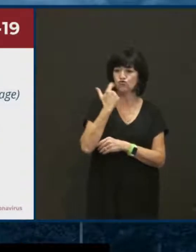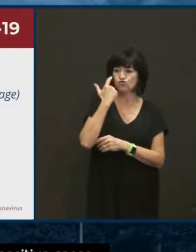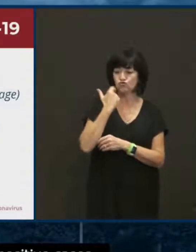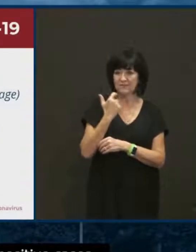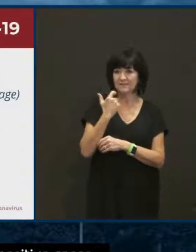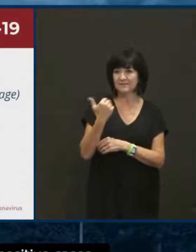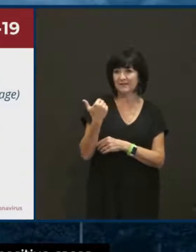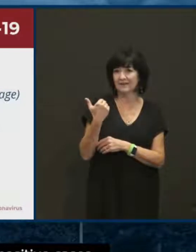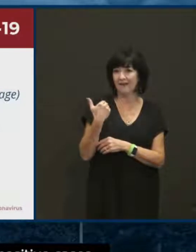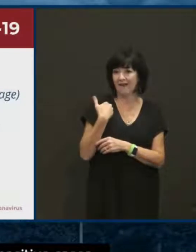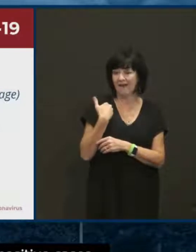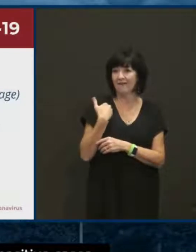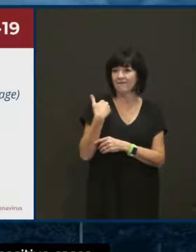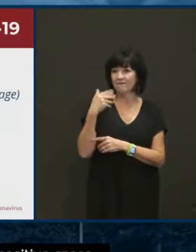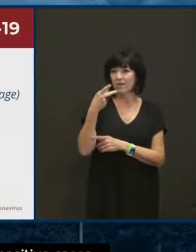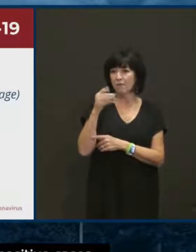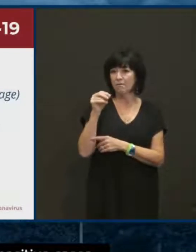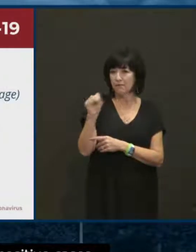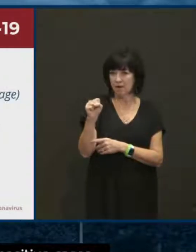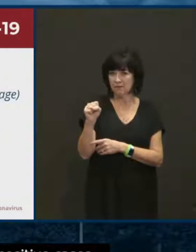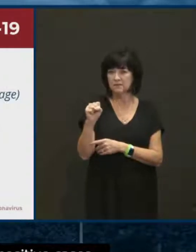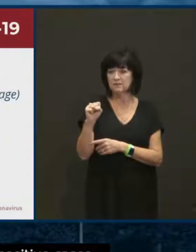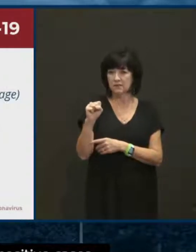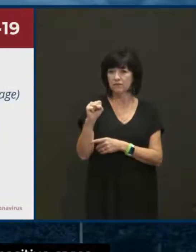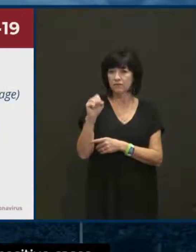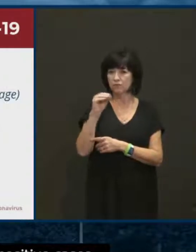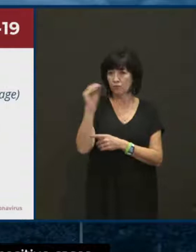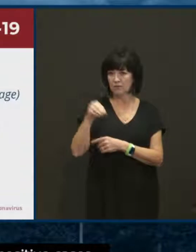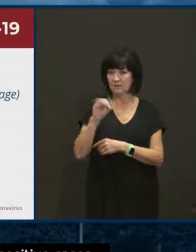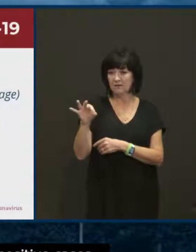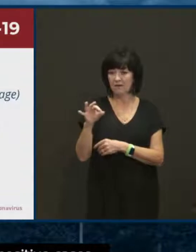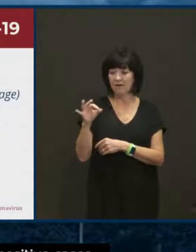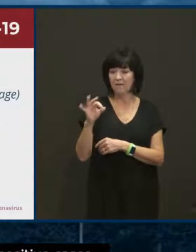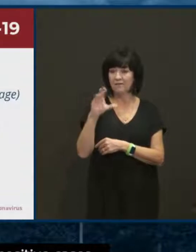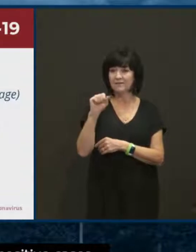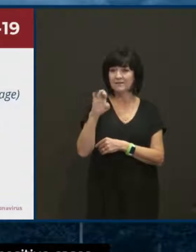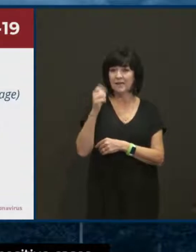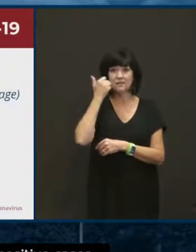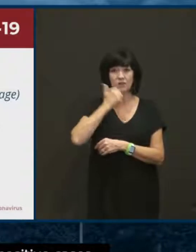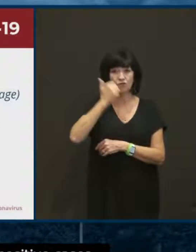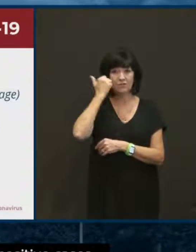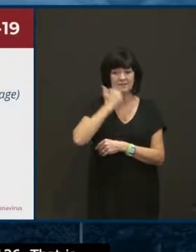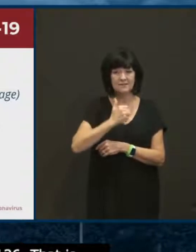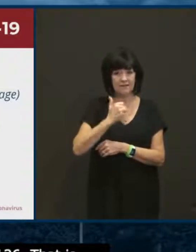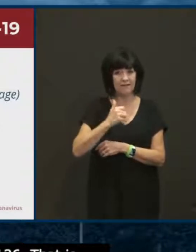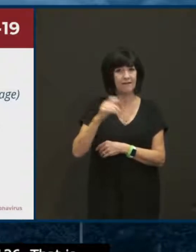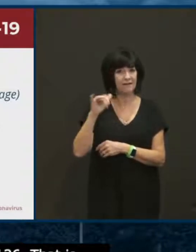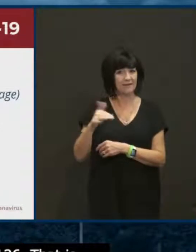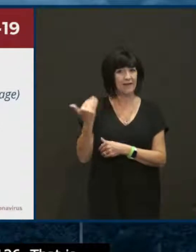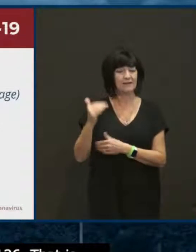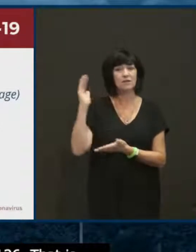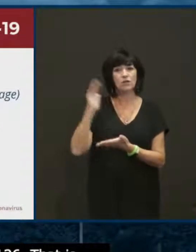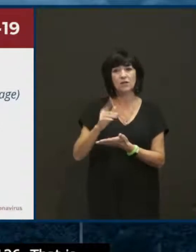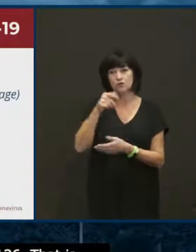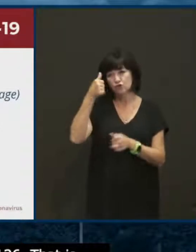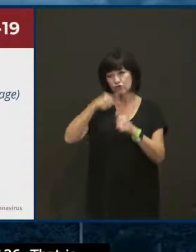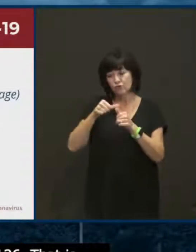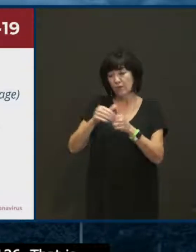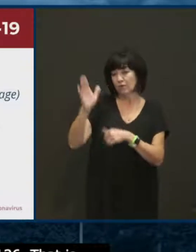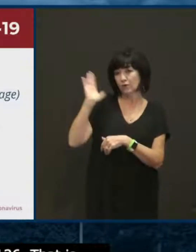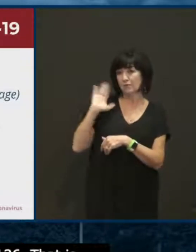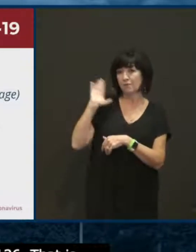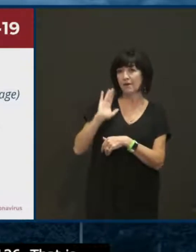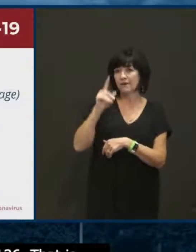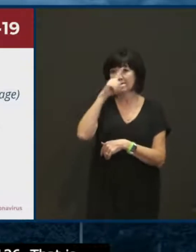moving average at 136. That's much higher than where we want it to be. If you remember back in the summer, the targets